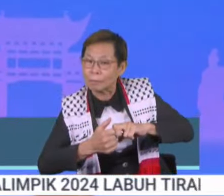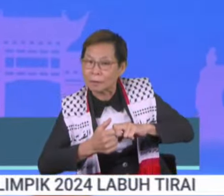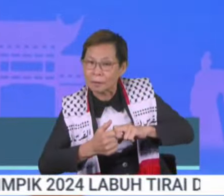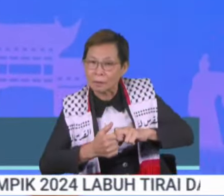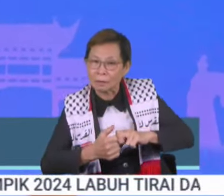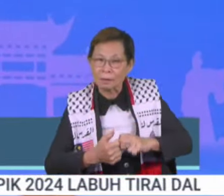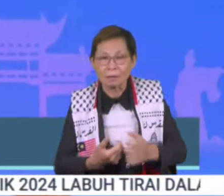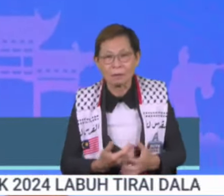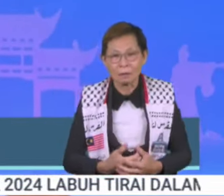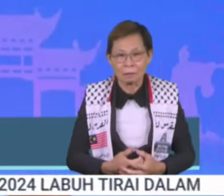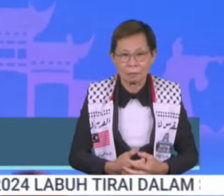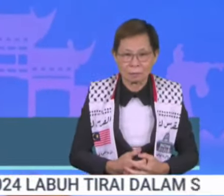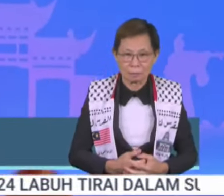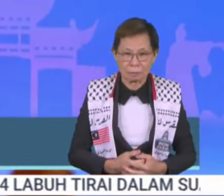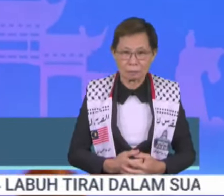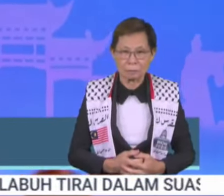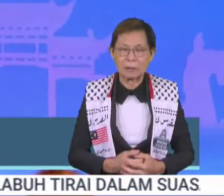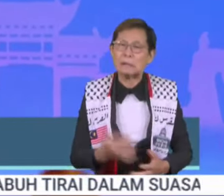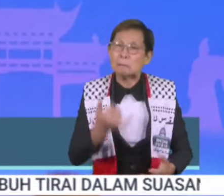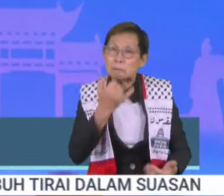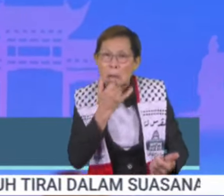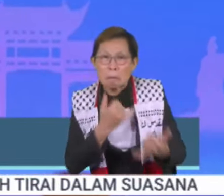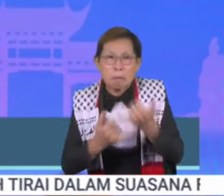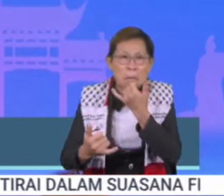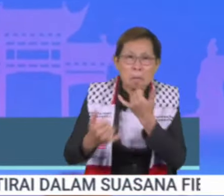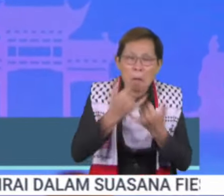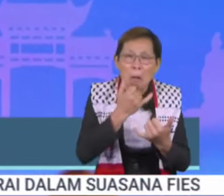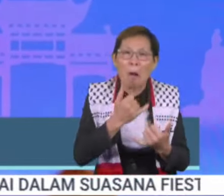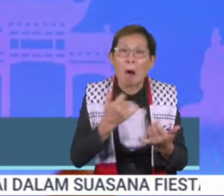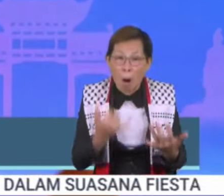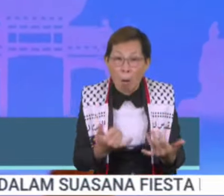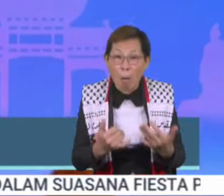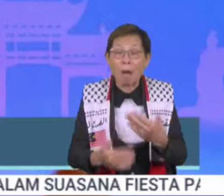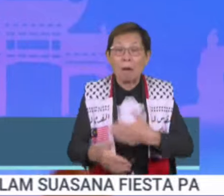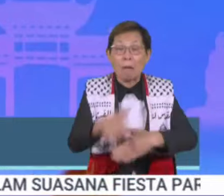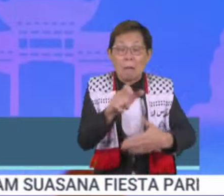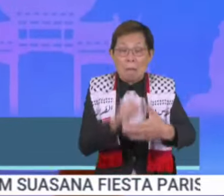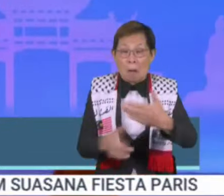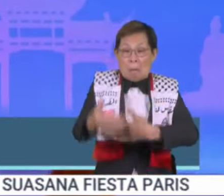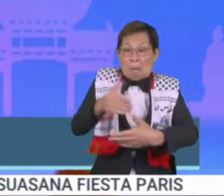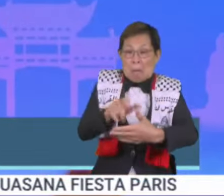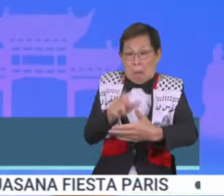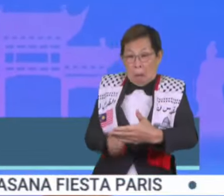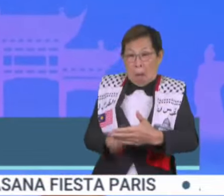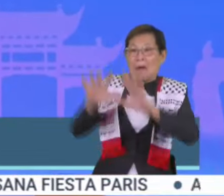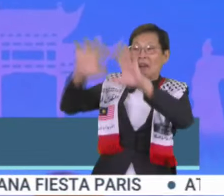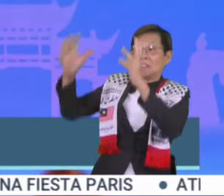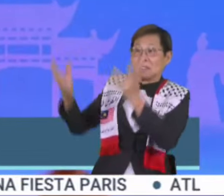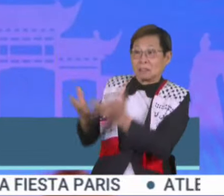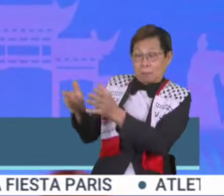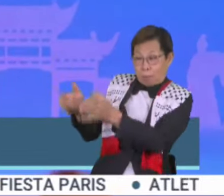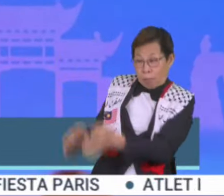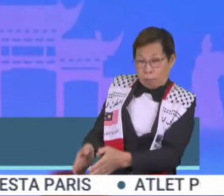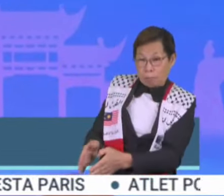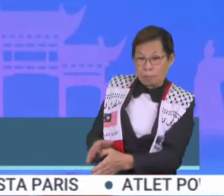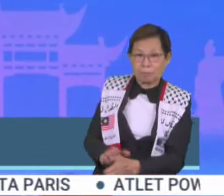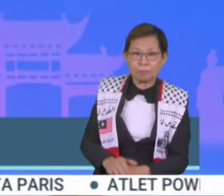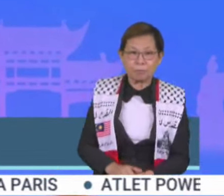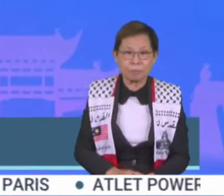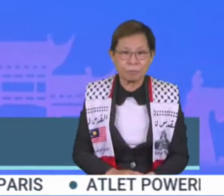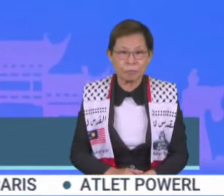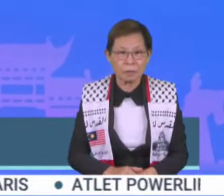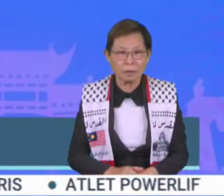These crimes are often perpetrated by international syndicates, not isolated